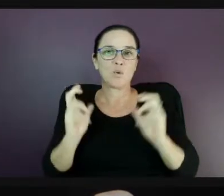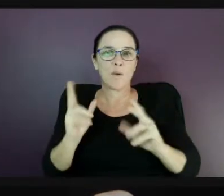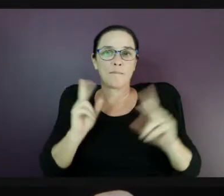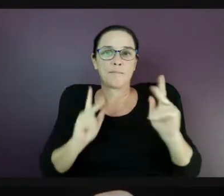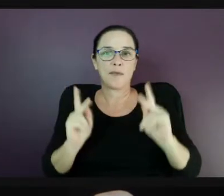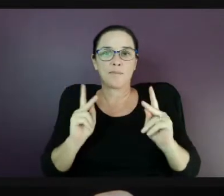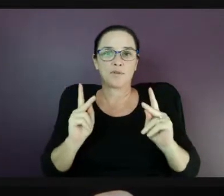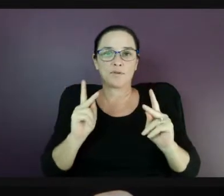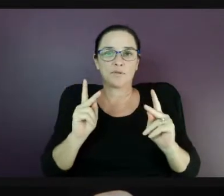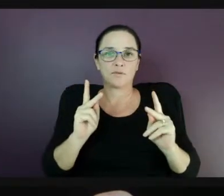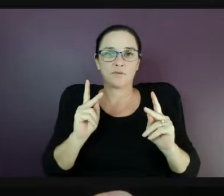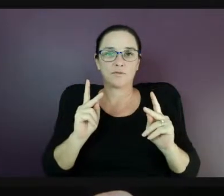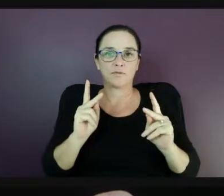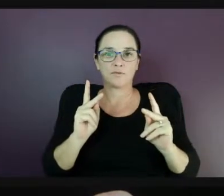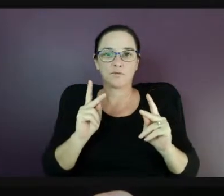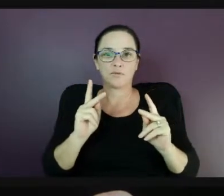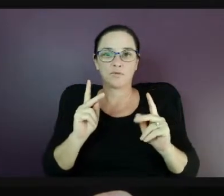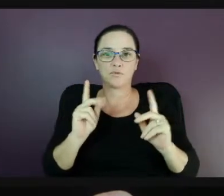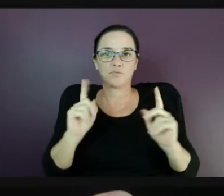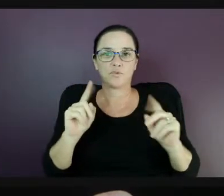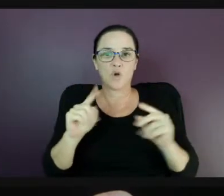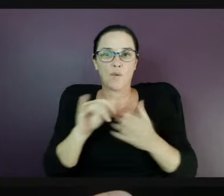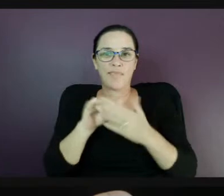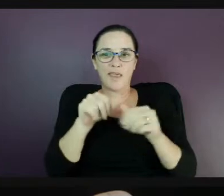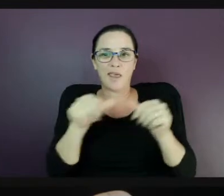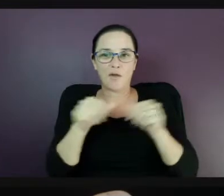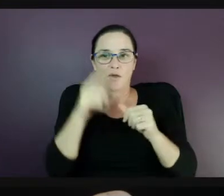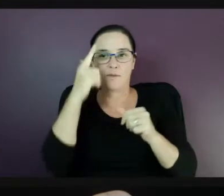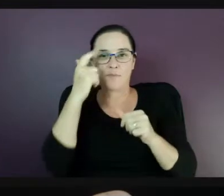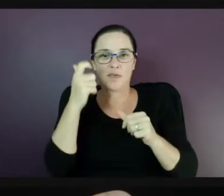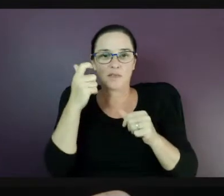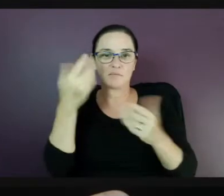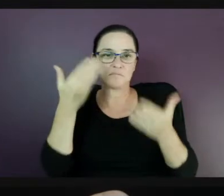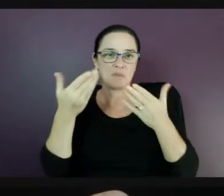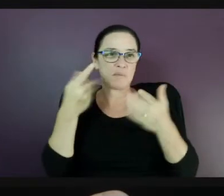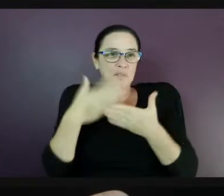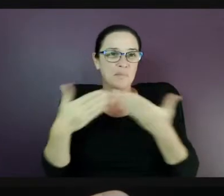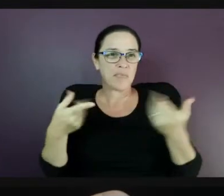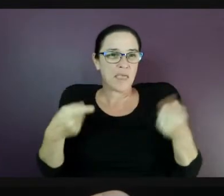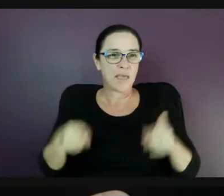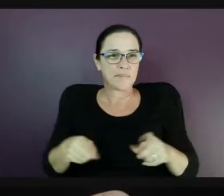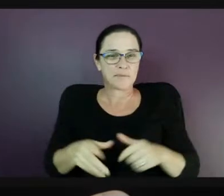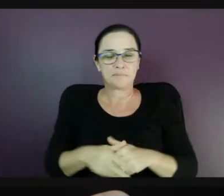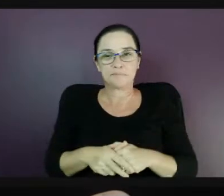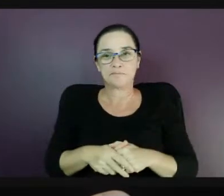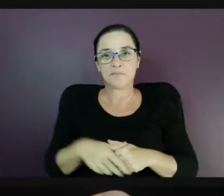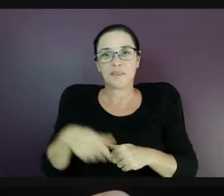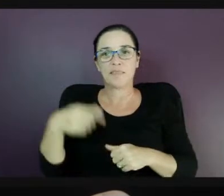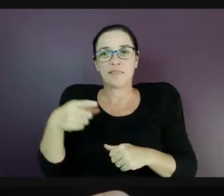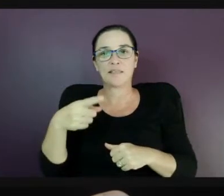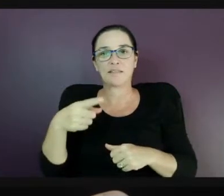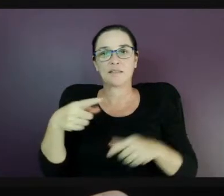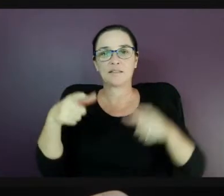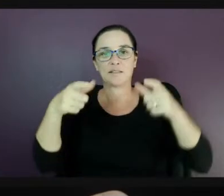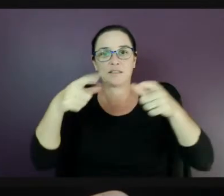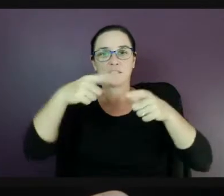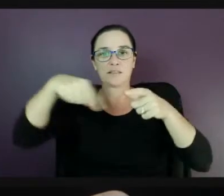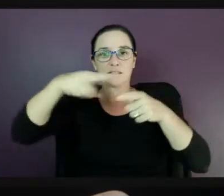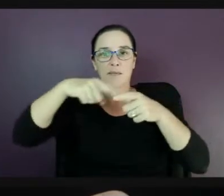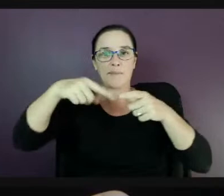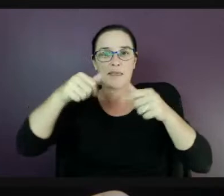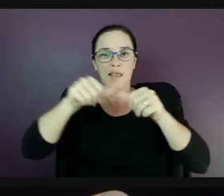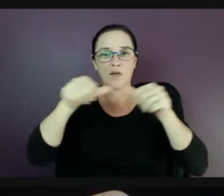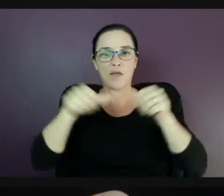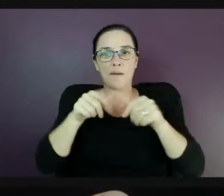these areas in case something happens. Right. This is one area. This is a summit area, but because they are